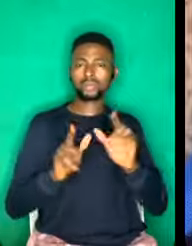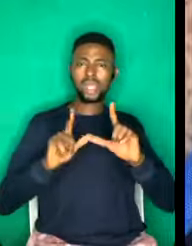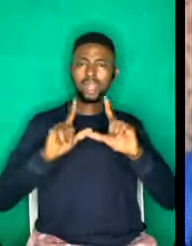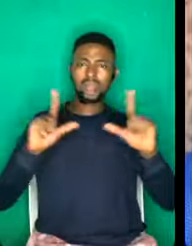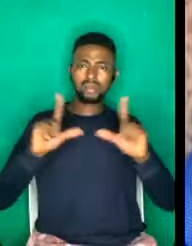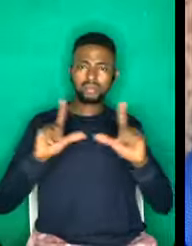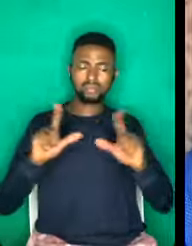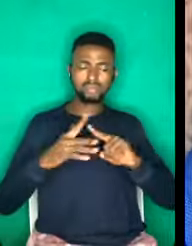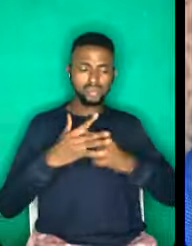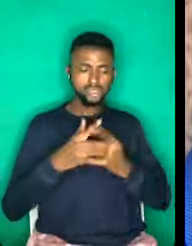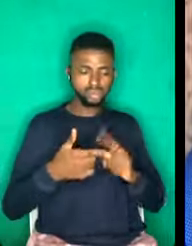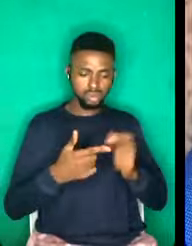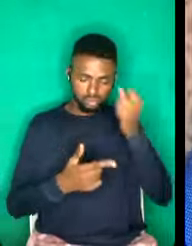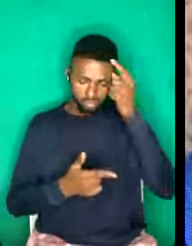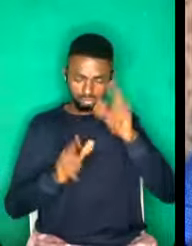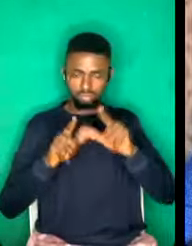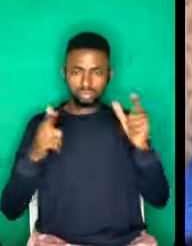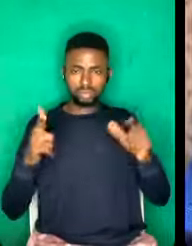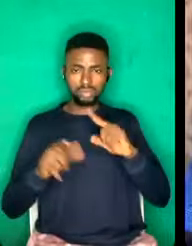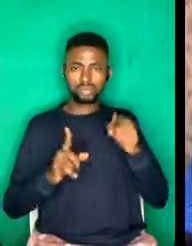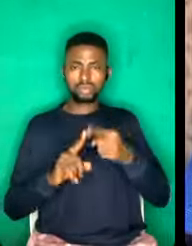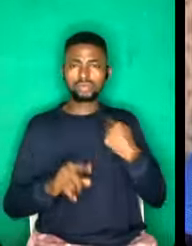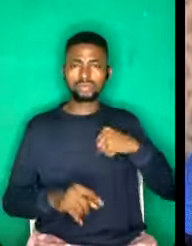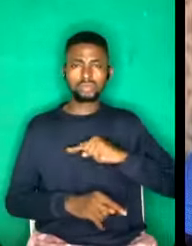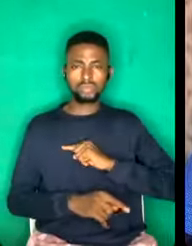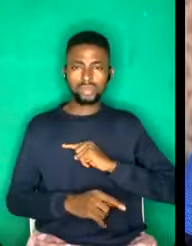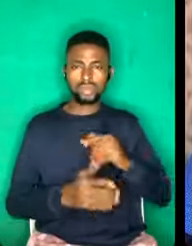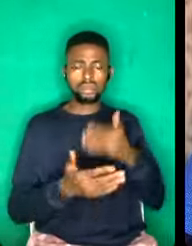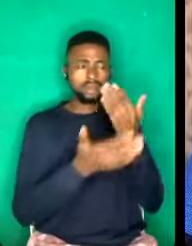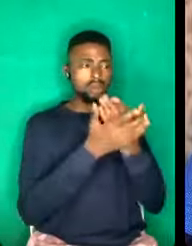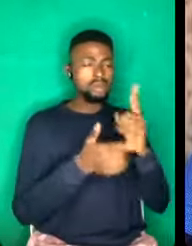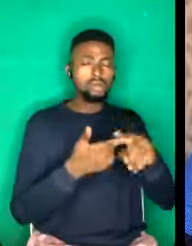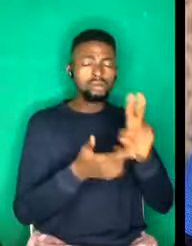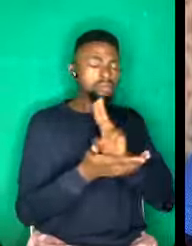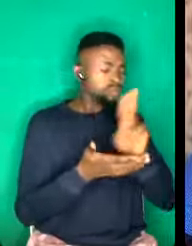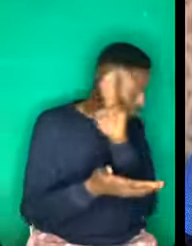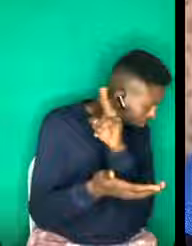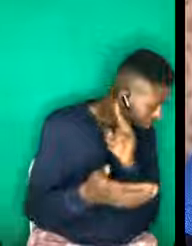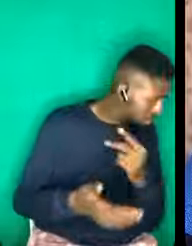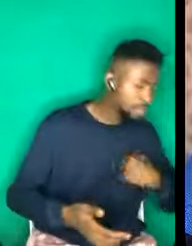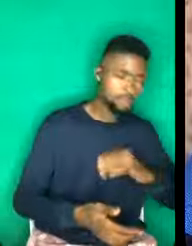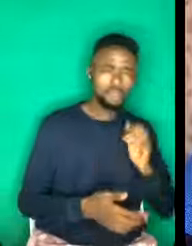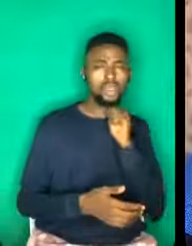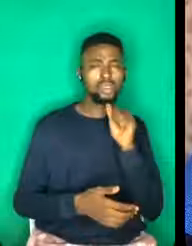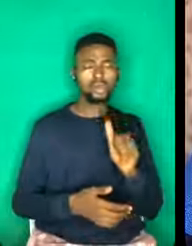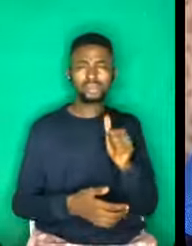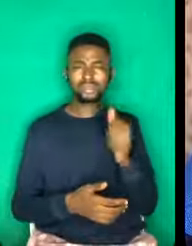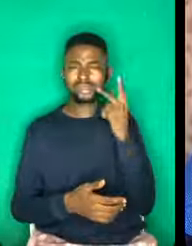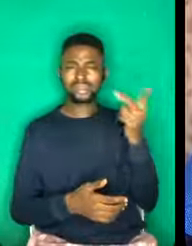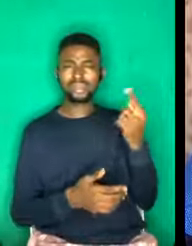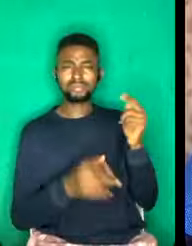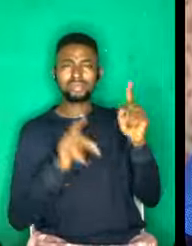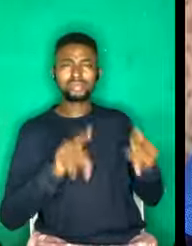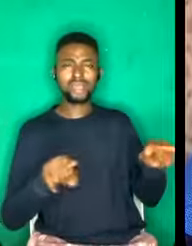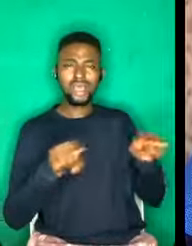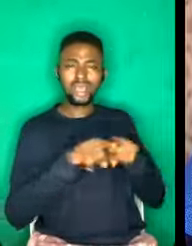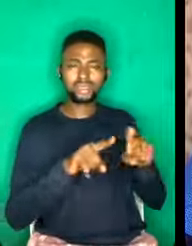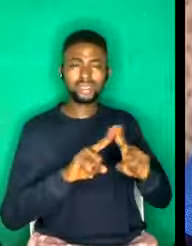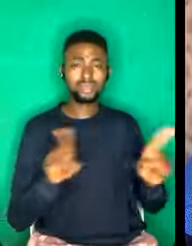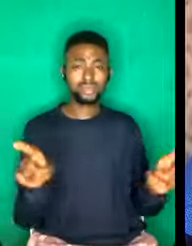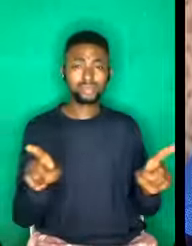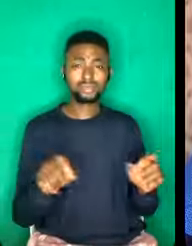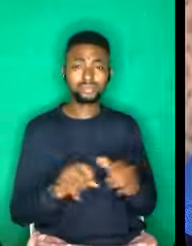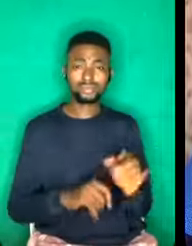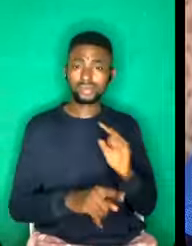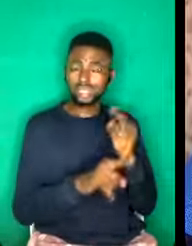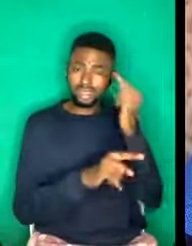to university, we will not see the person and be like, what's this person doing? Does the person want to blow me or something? No. So I feel that the Ministry of